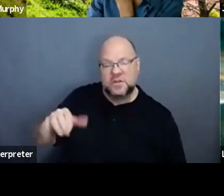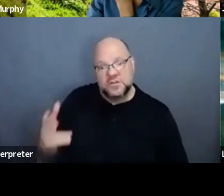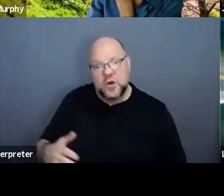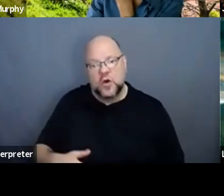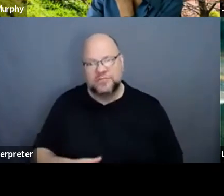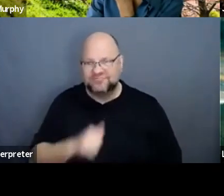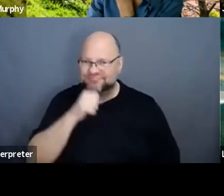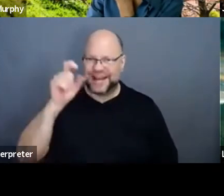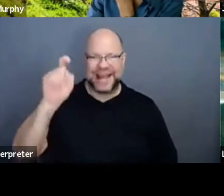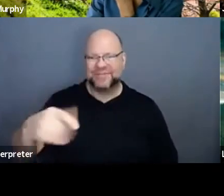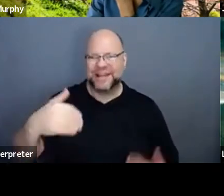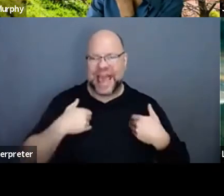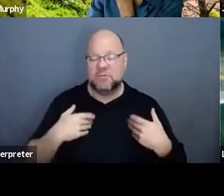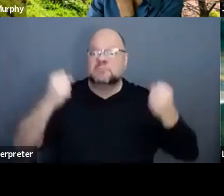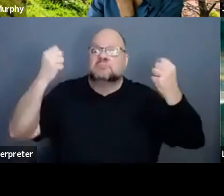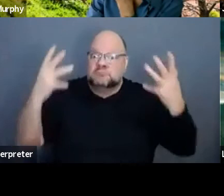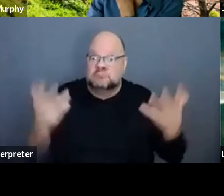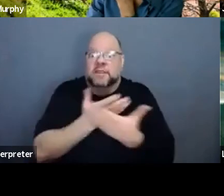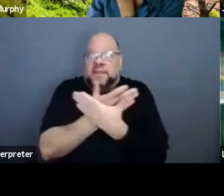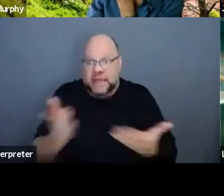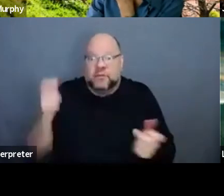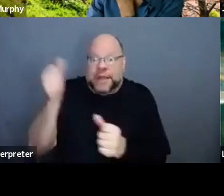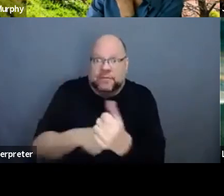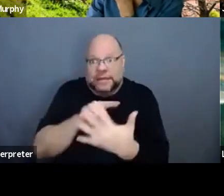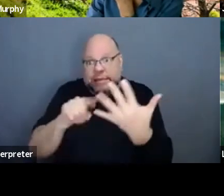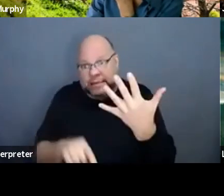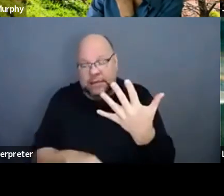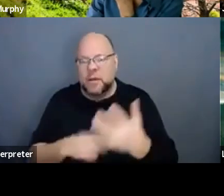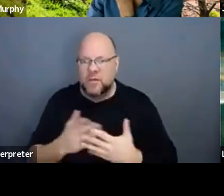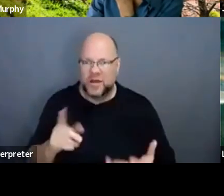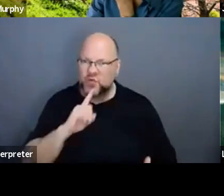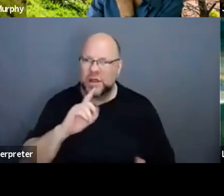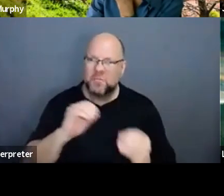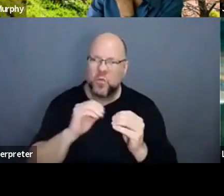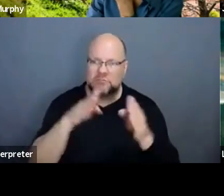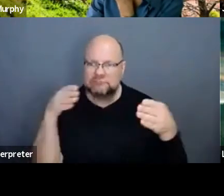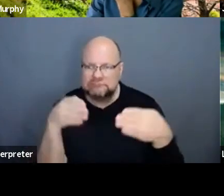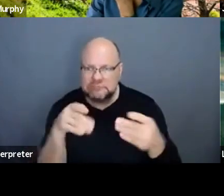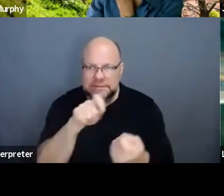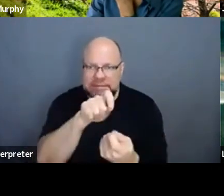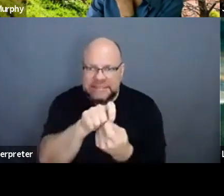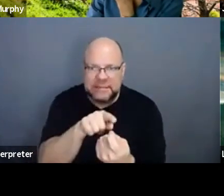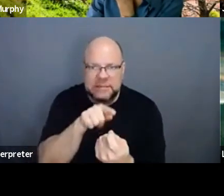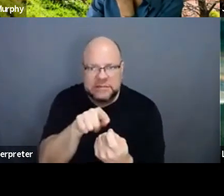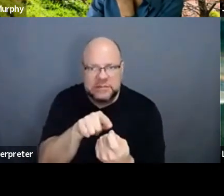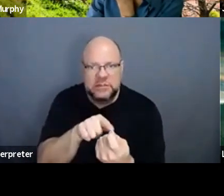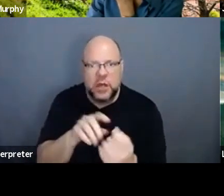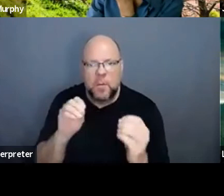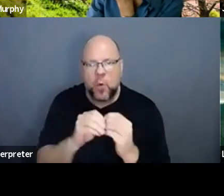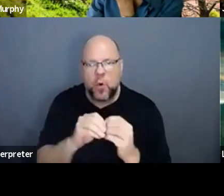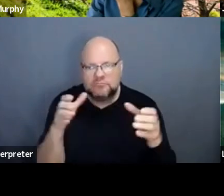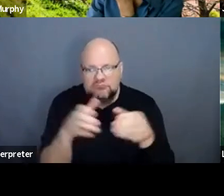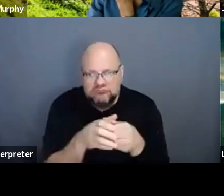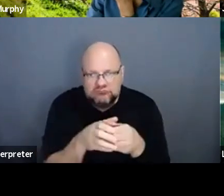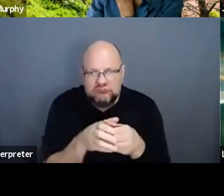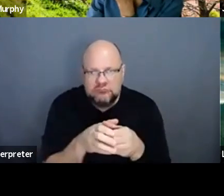necessarily have to have so much stuff for everyone. It's really much more specific to a greater niche audience. But